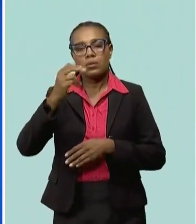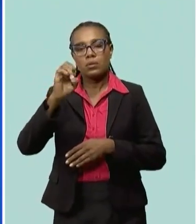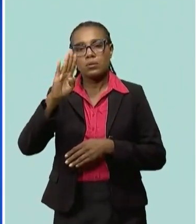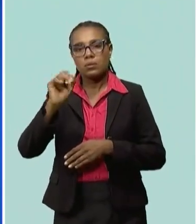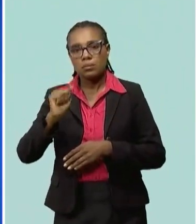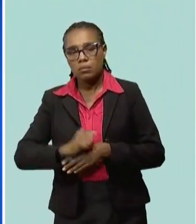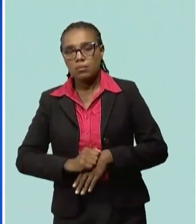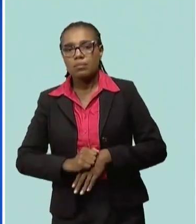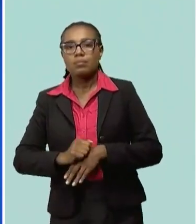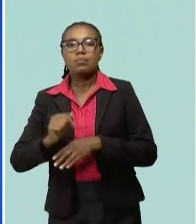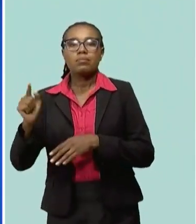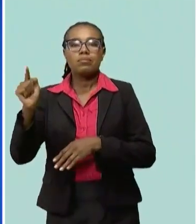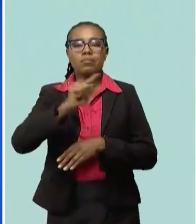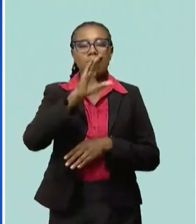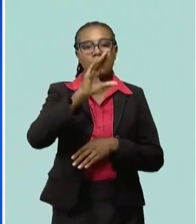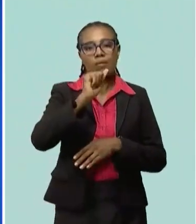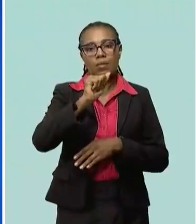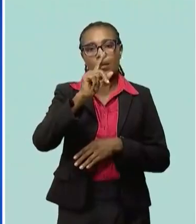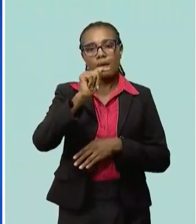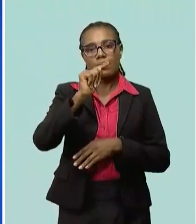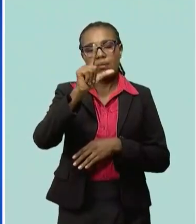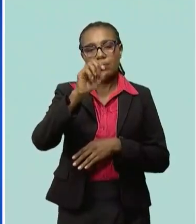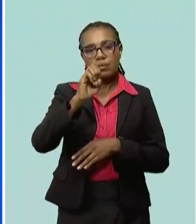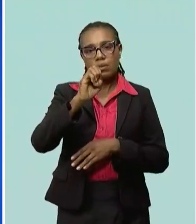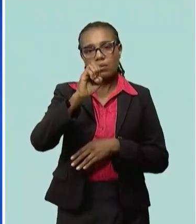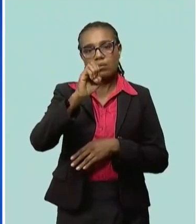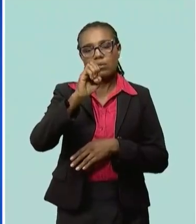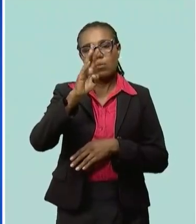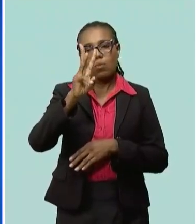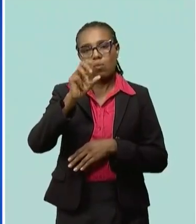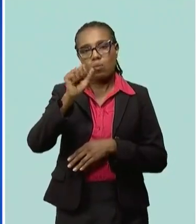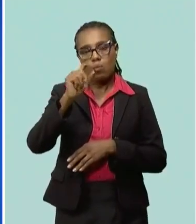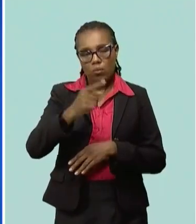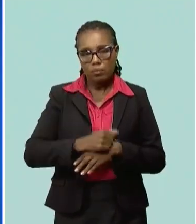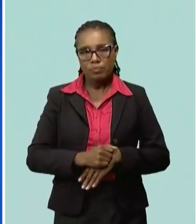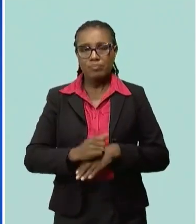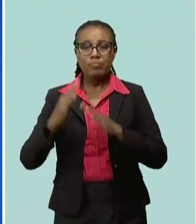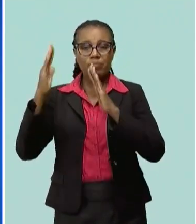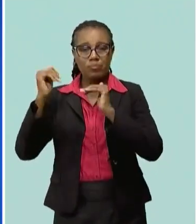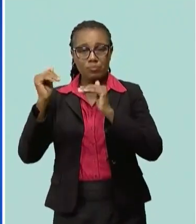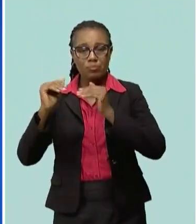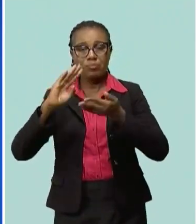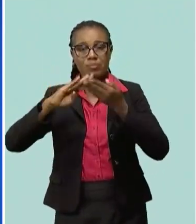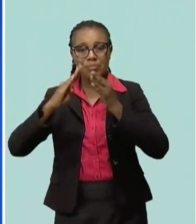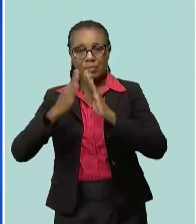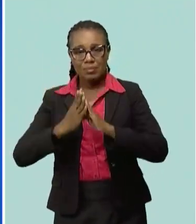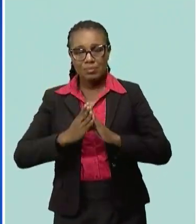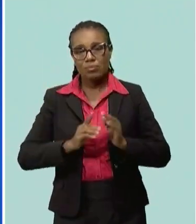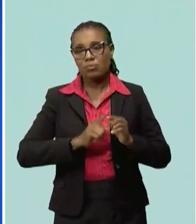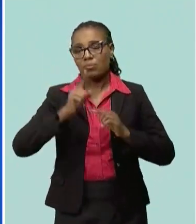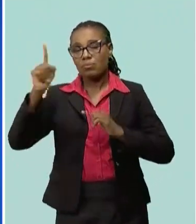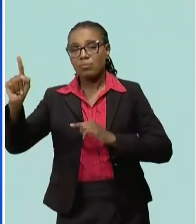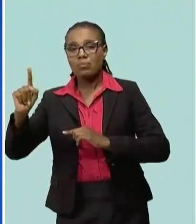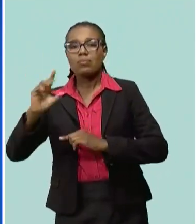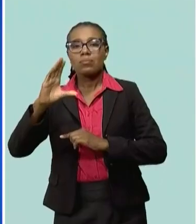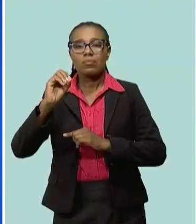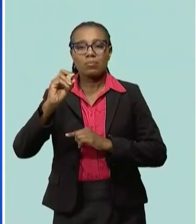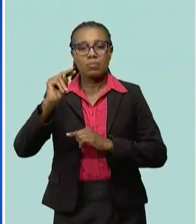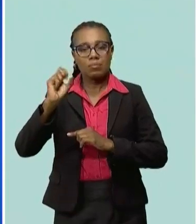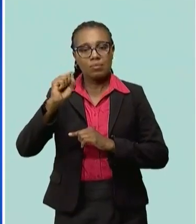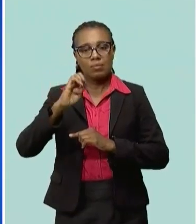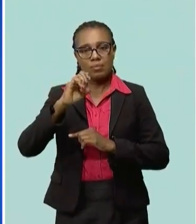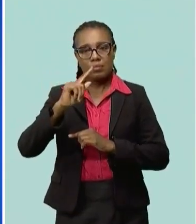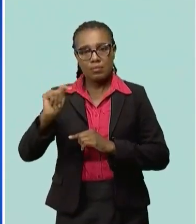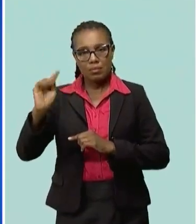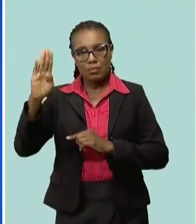We're hoping to get the section from Bridgetown to Concert Bay into a state where it can be used year-round. Right now, the challenge